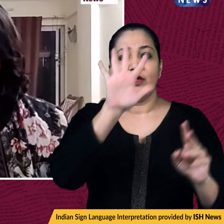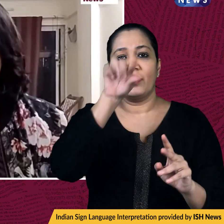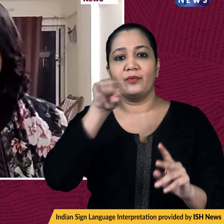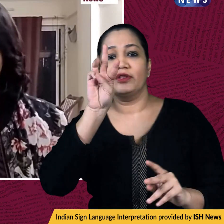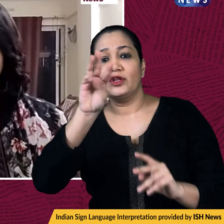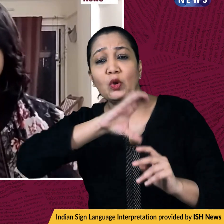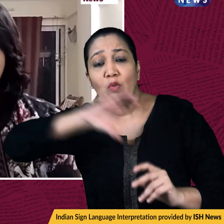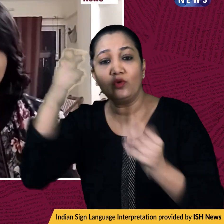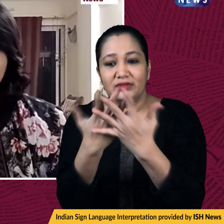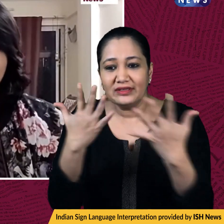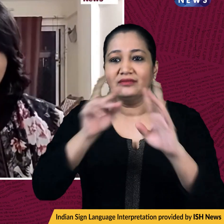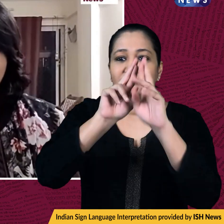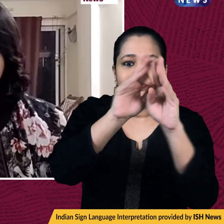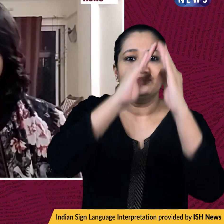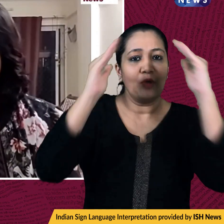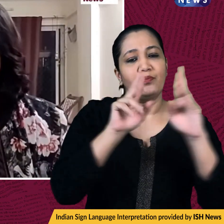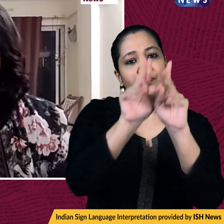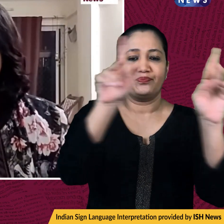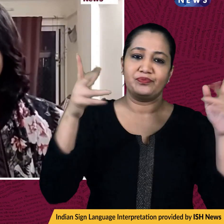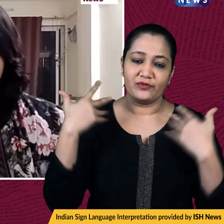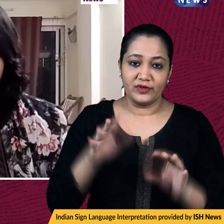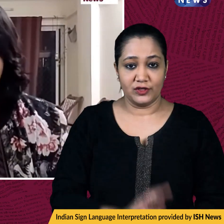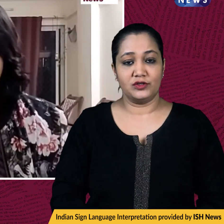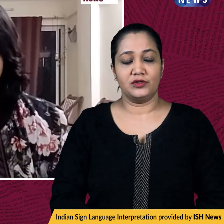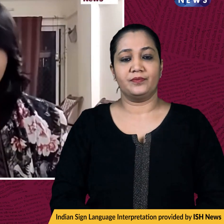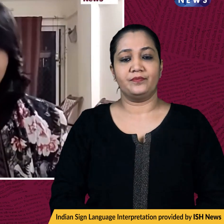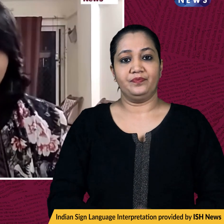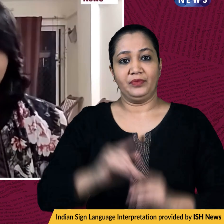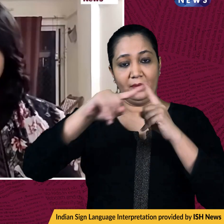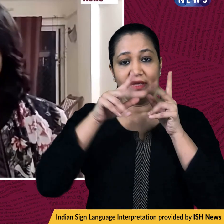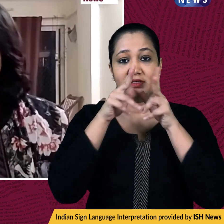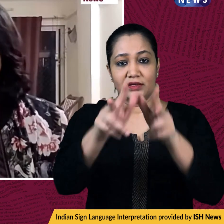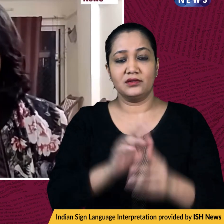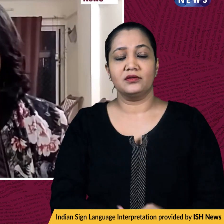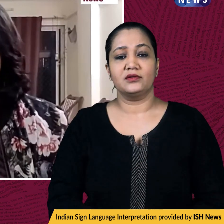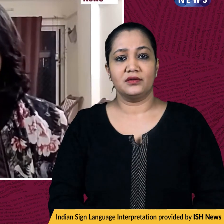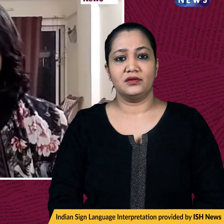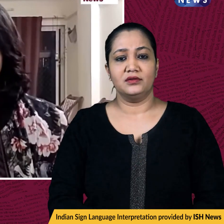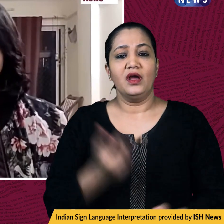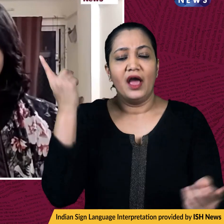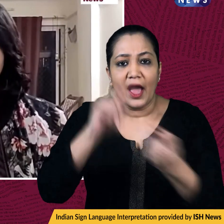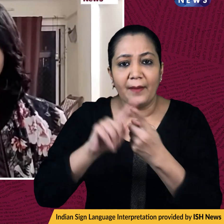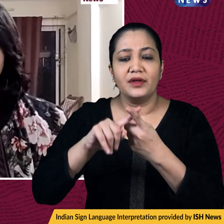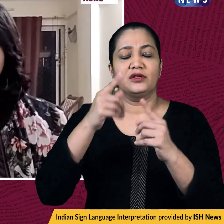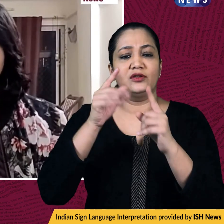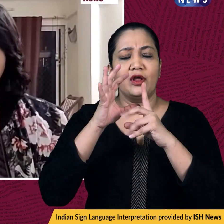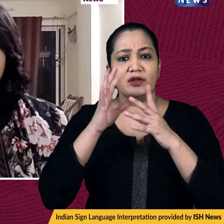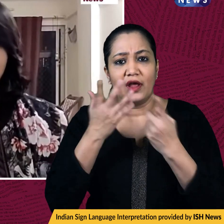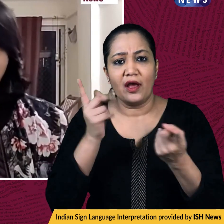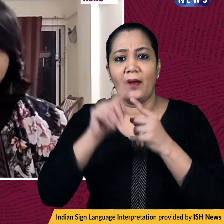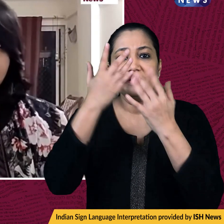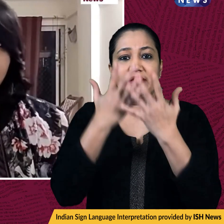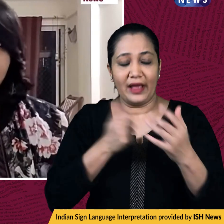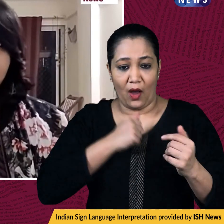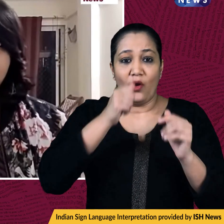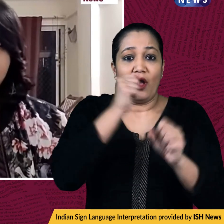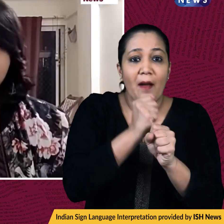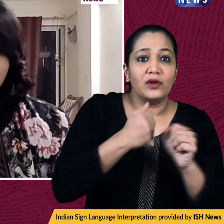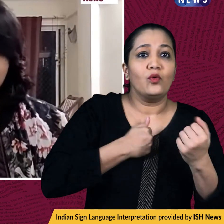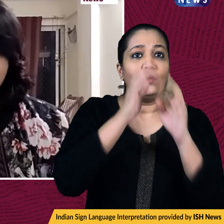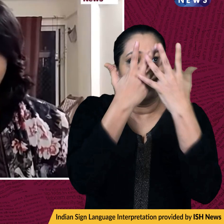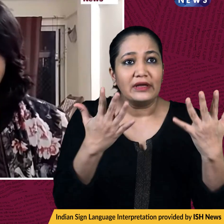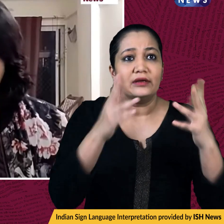crore rupees were damaged since then. He also added, and I quote, during these incidents, no significant public property has